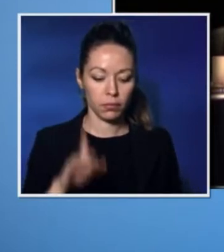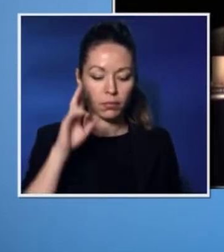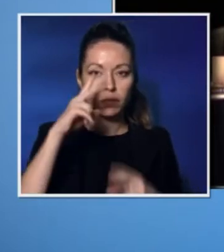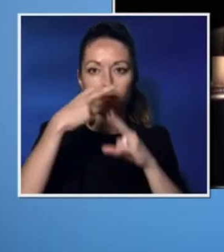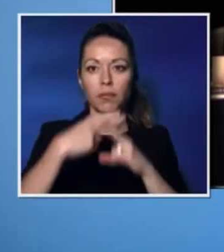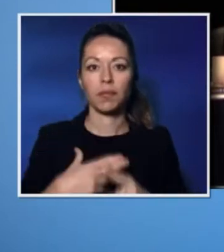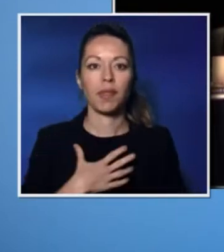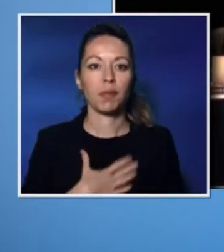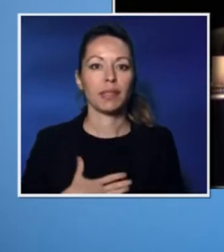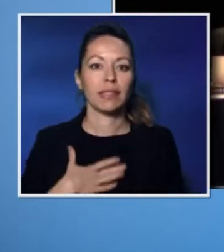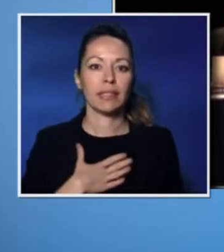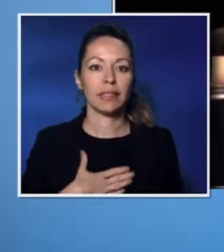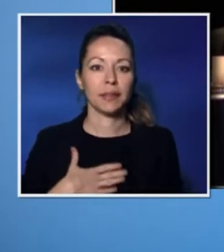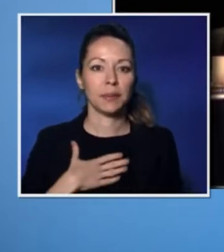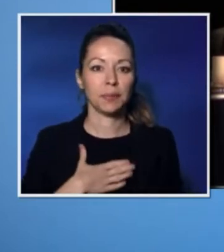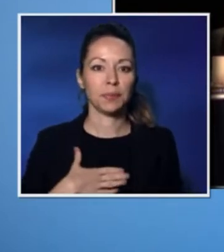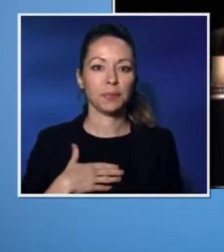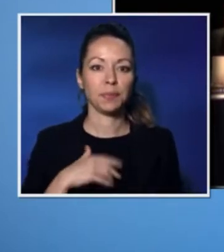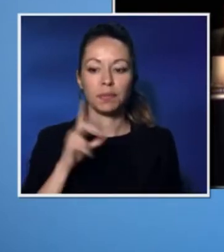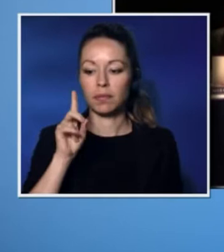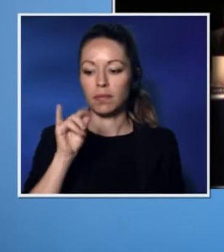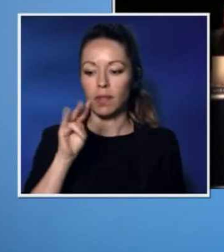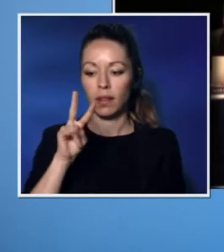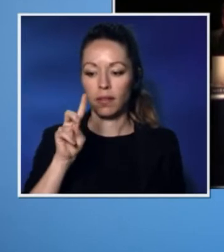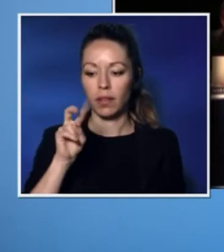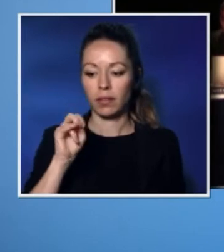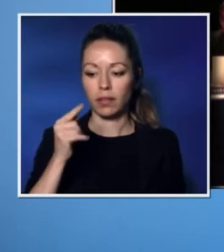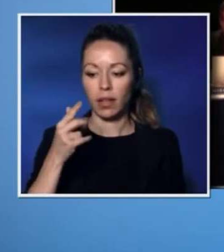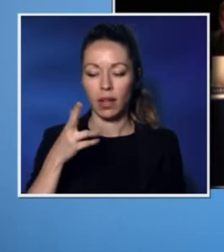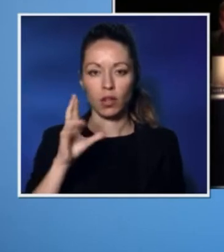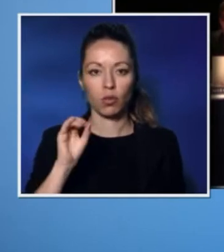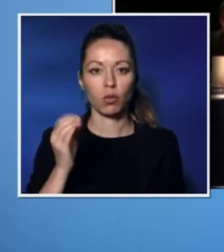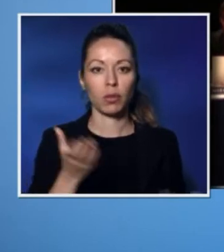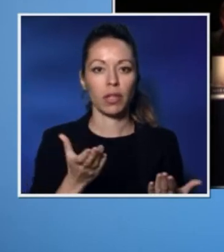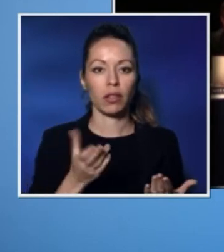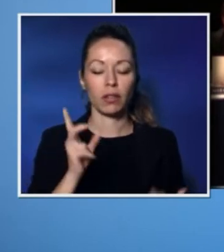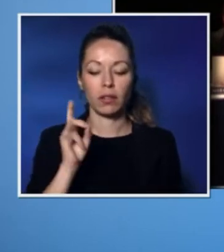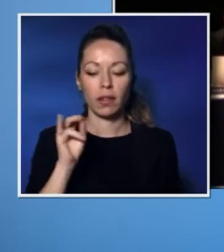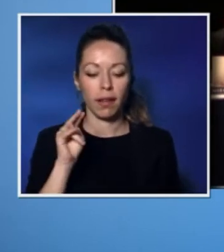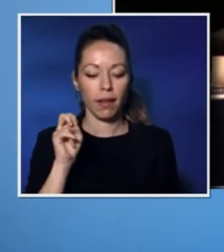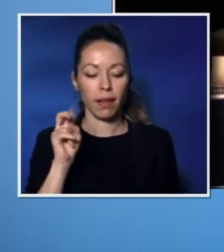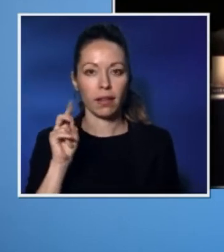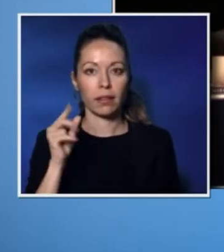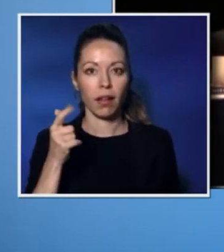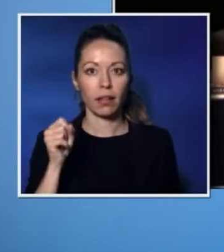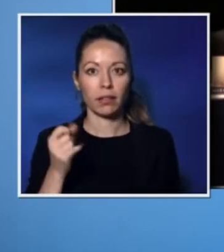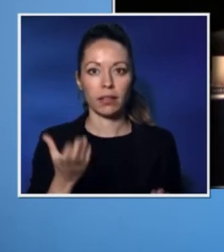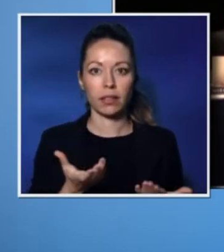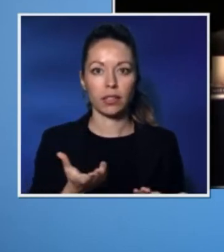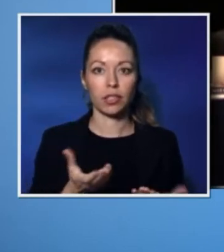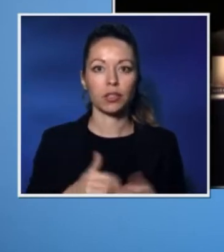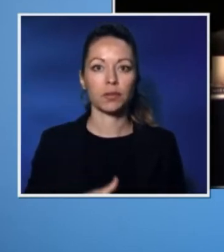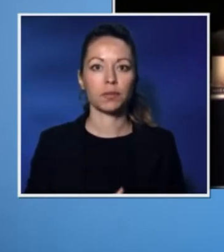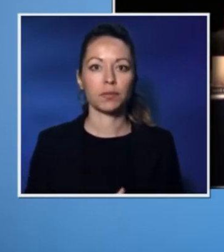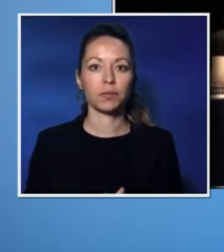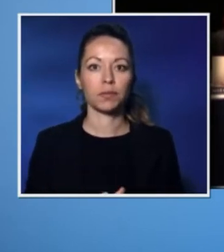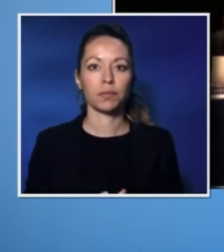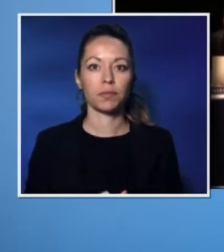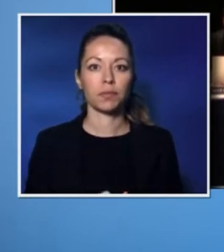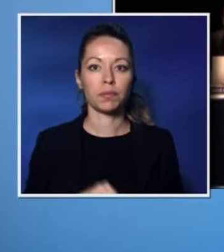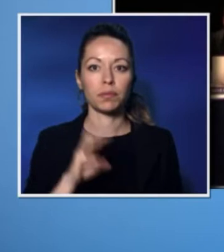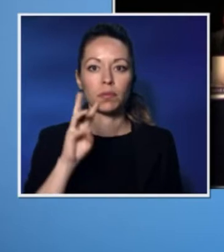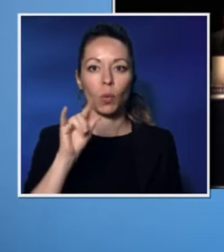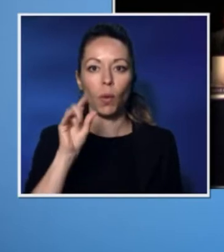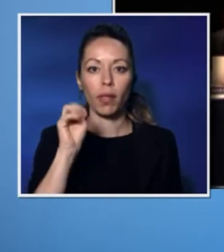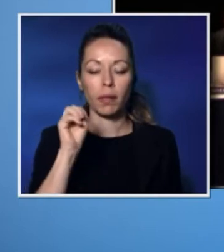roll call, please. David Nigro, Present. Diane Douglas, Present.